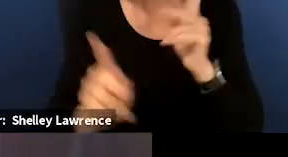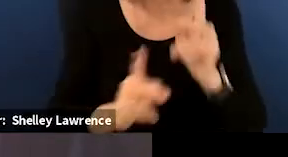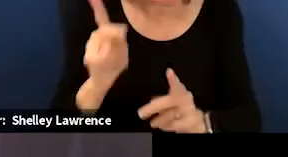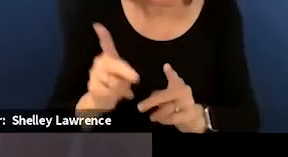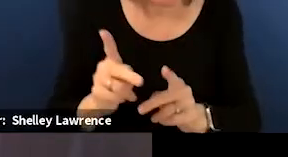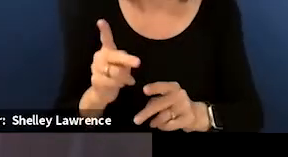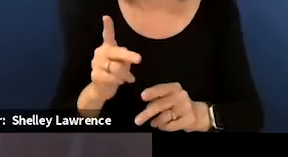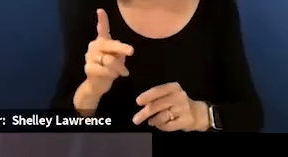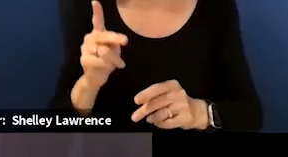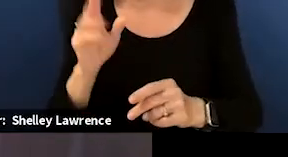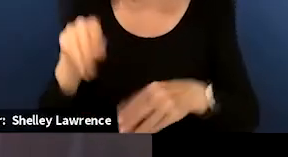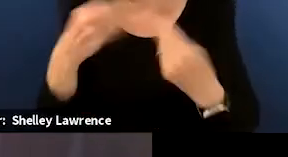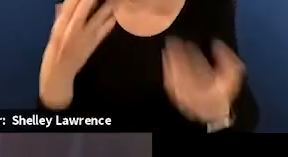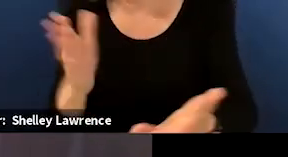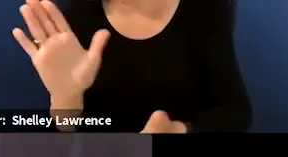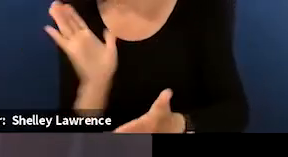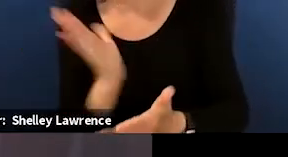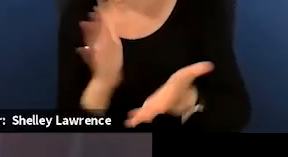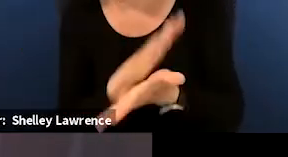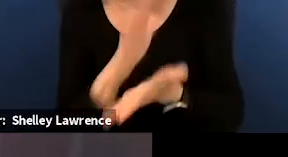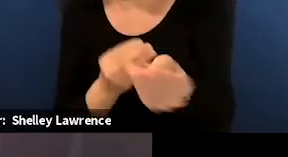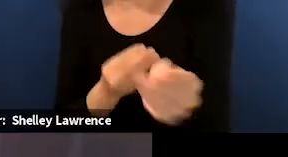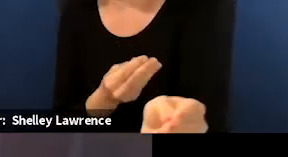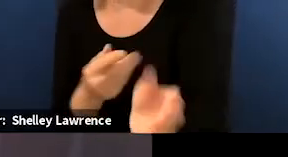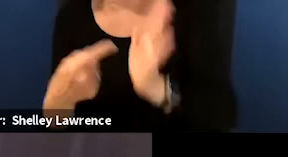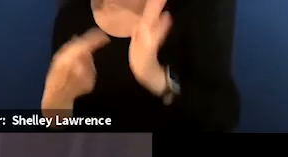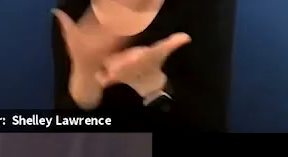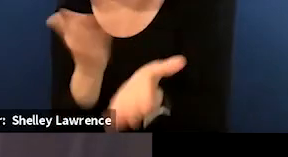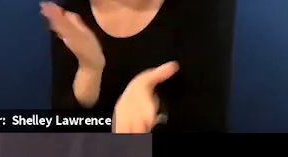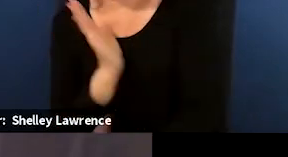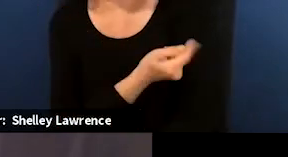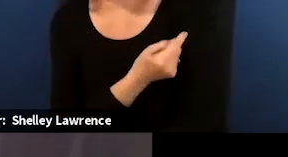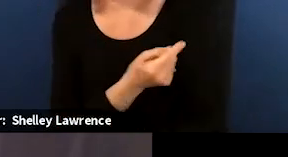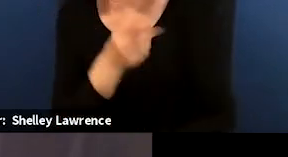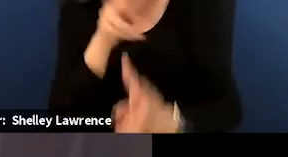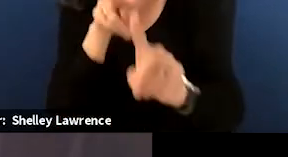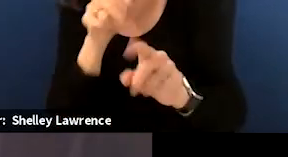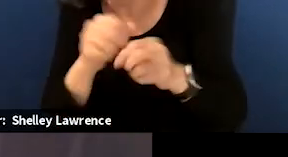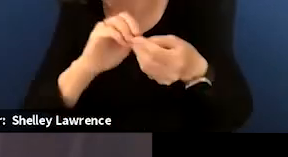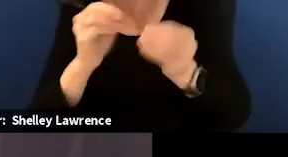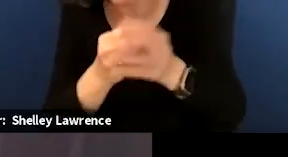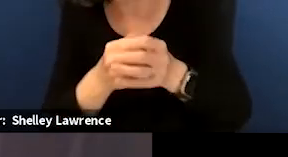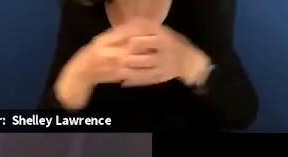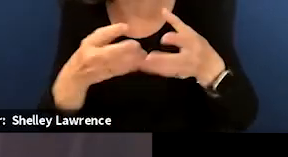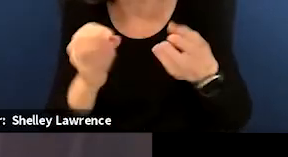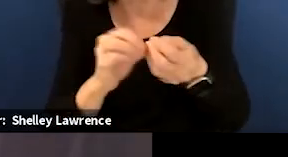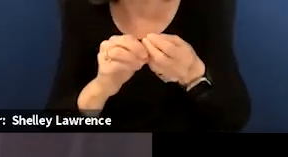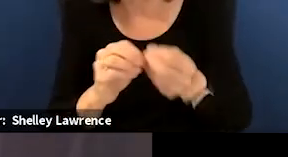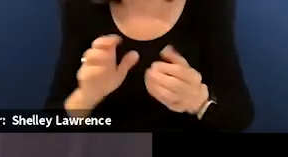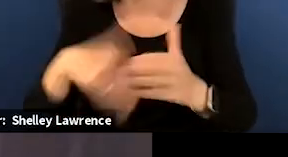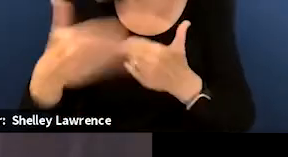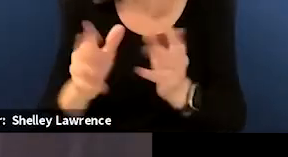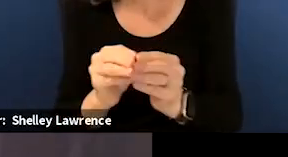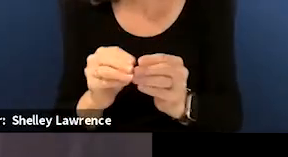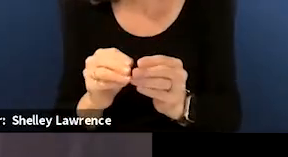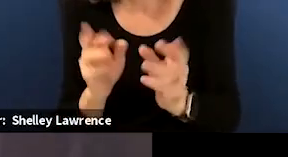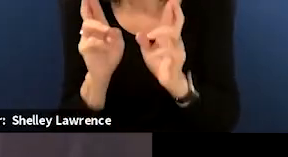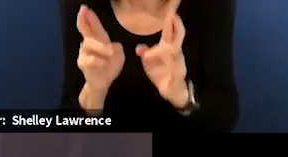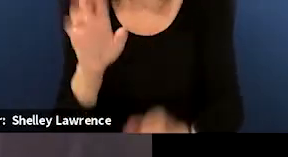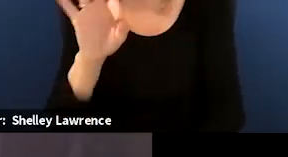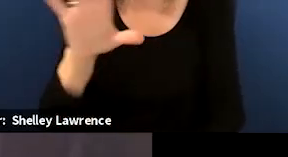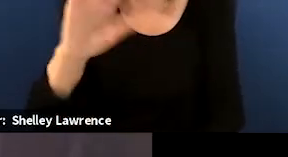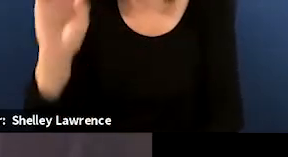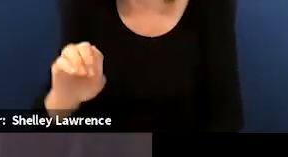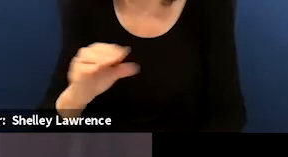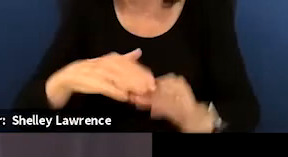their vaccination status, and we hope to see those numbers grow. We hope that at the next meeting, we could be at 95%